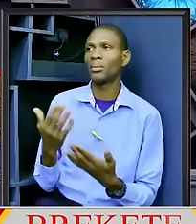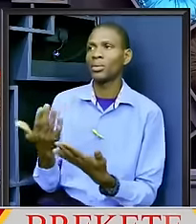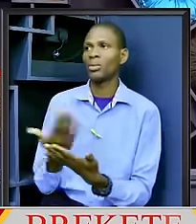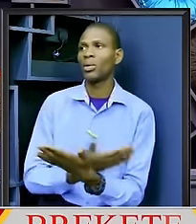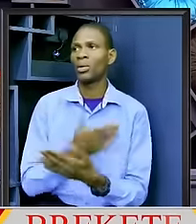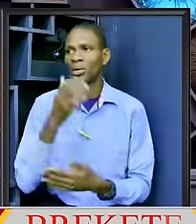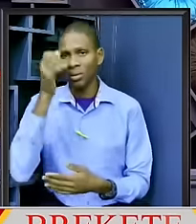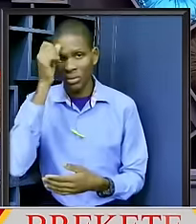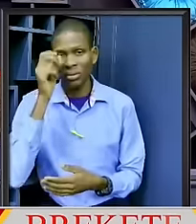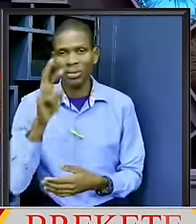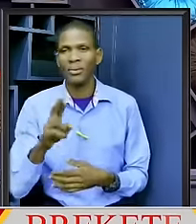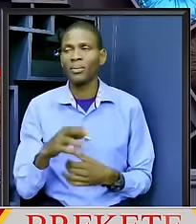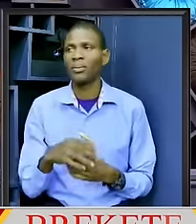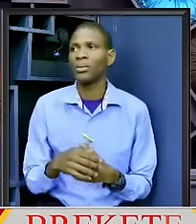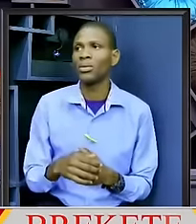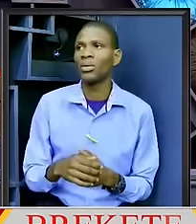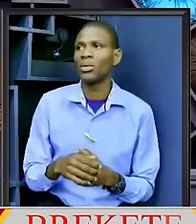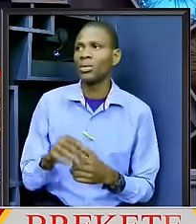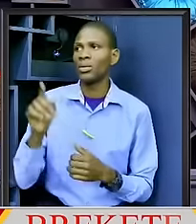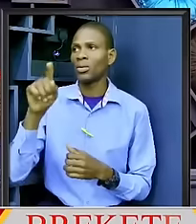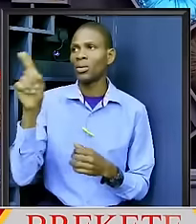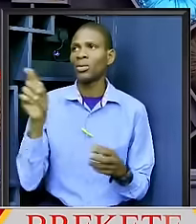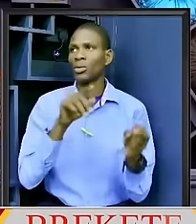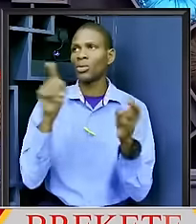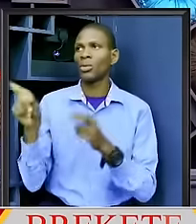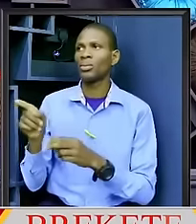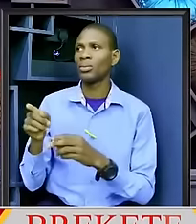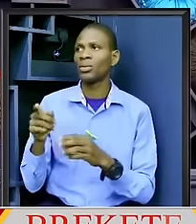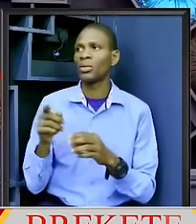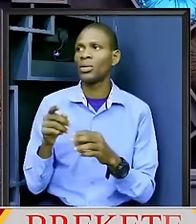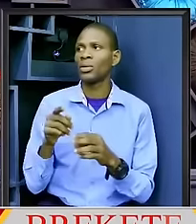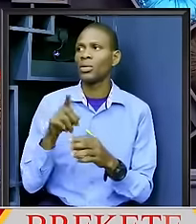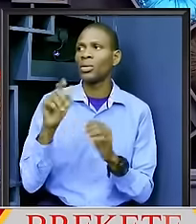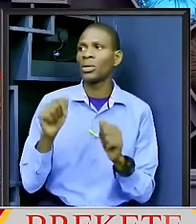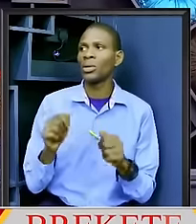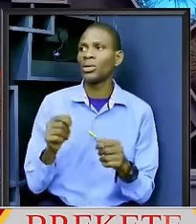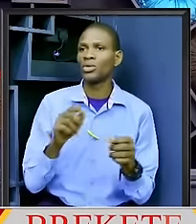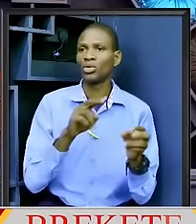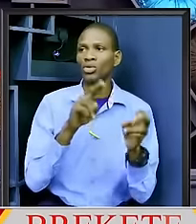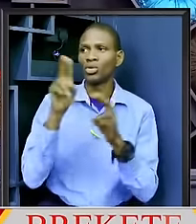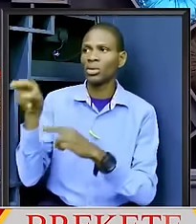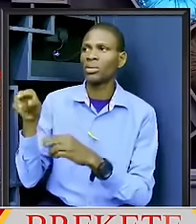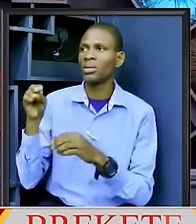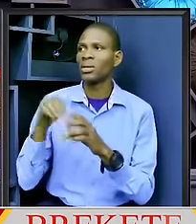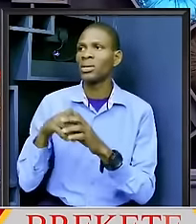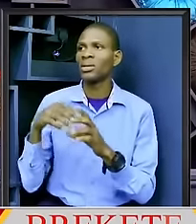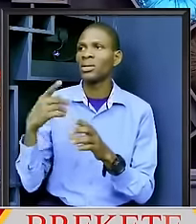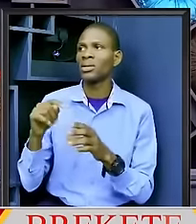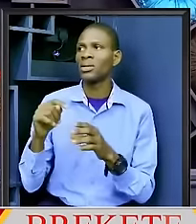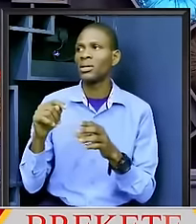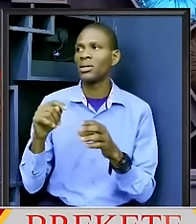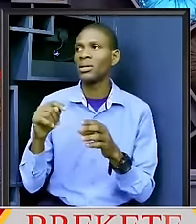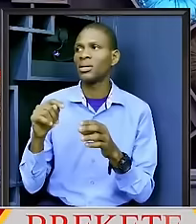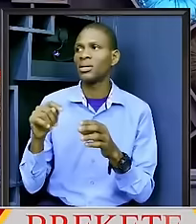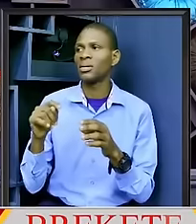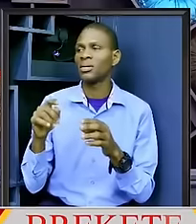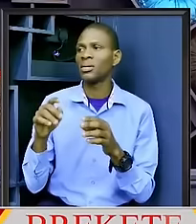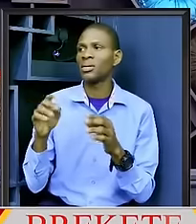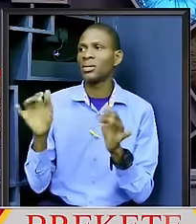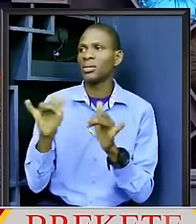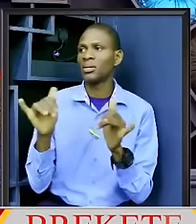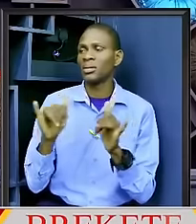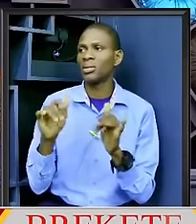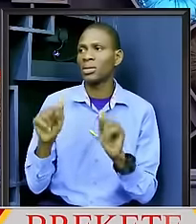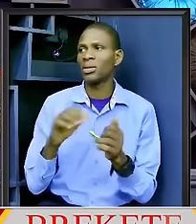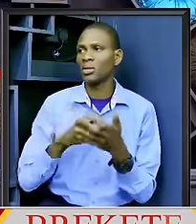Yes. Shebi, come on in, sir. Shebi, you can join him in this cubicle. You can remove the